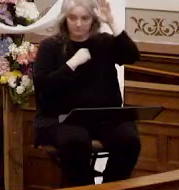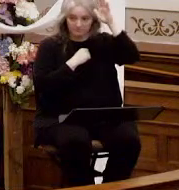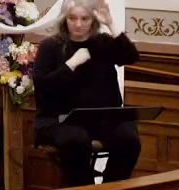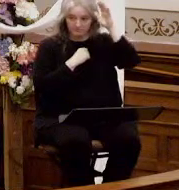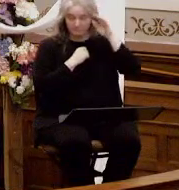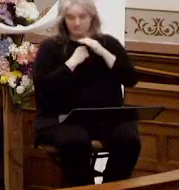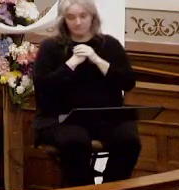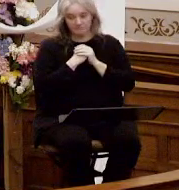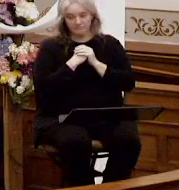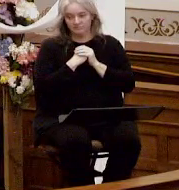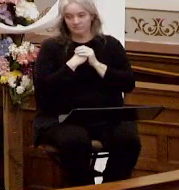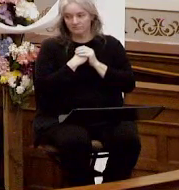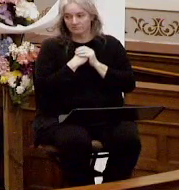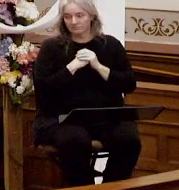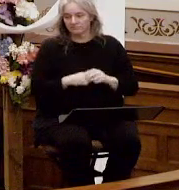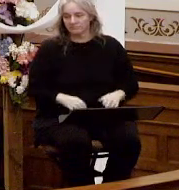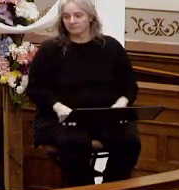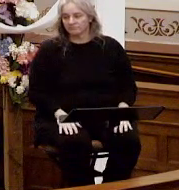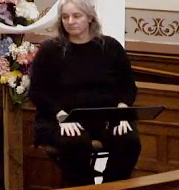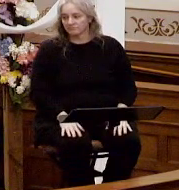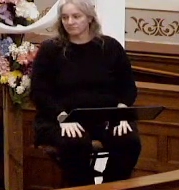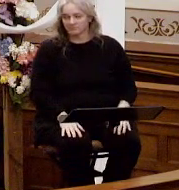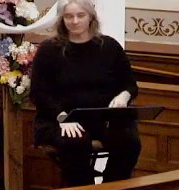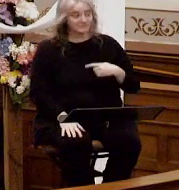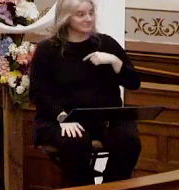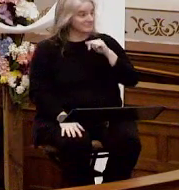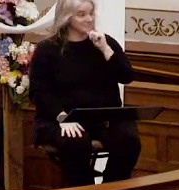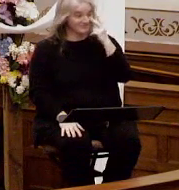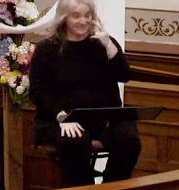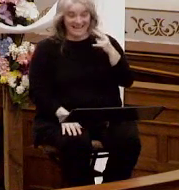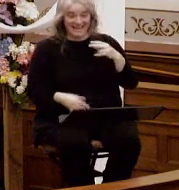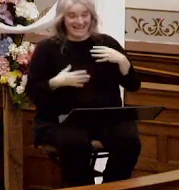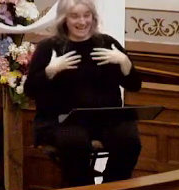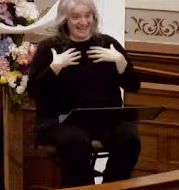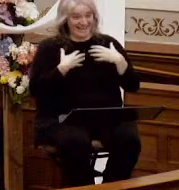are, I haven't ever seen any bears.